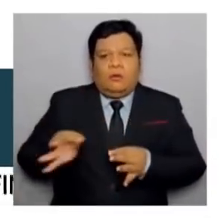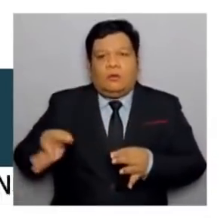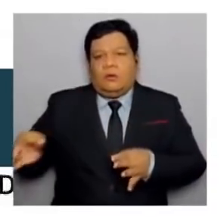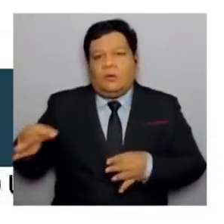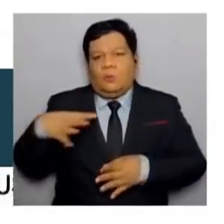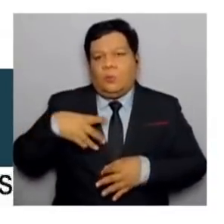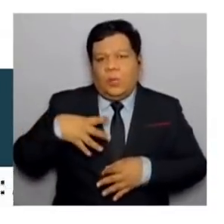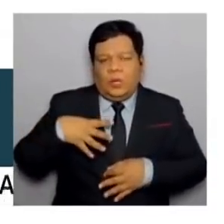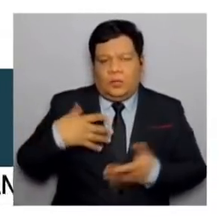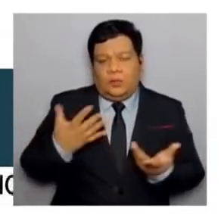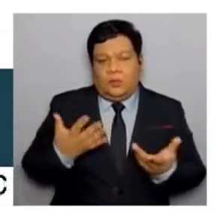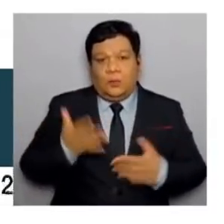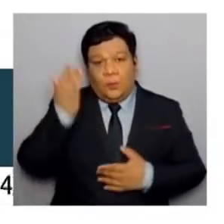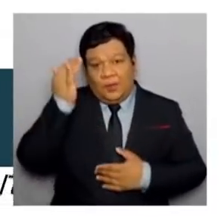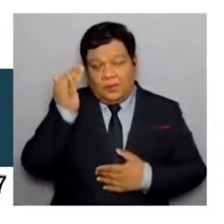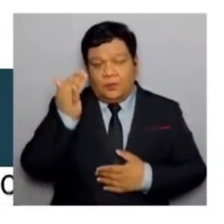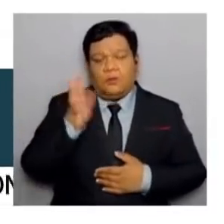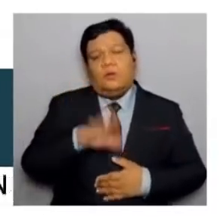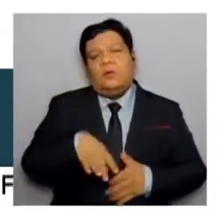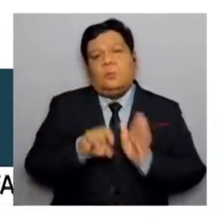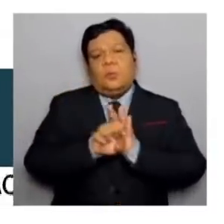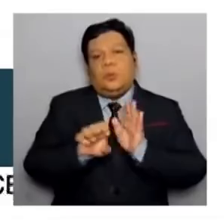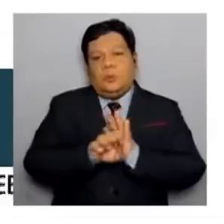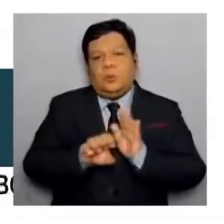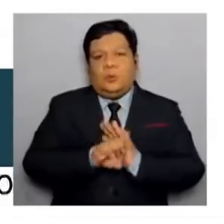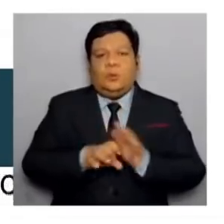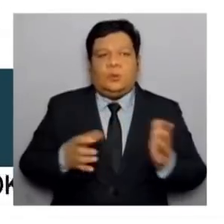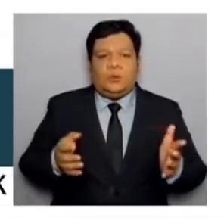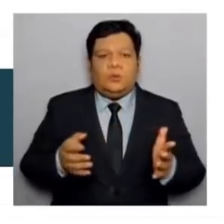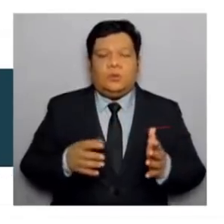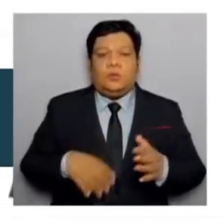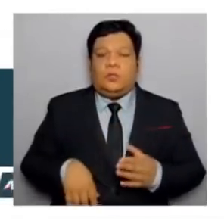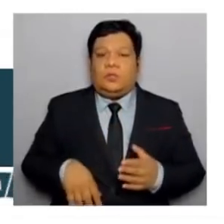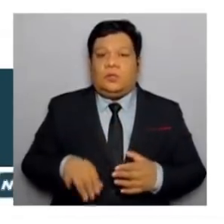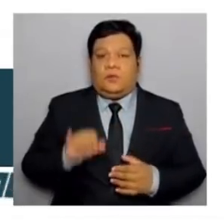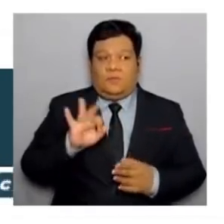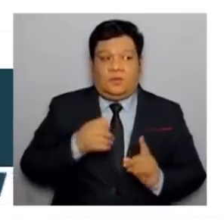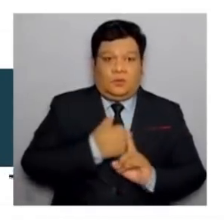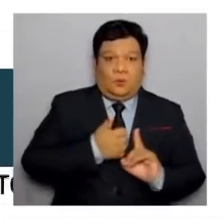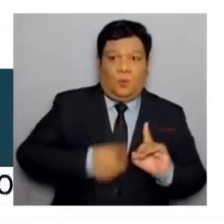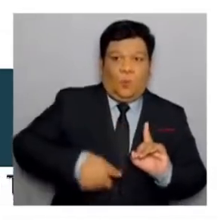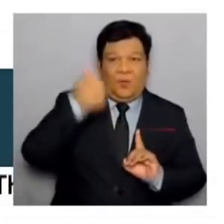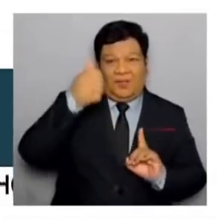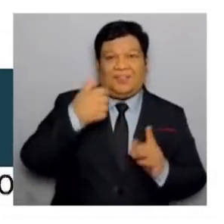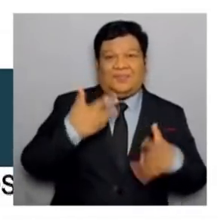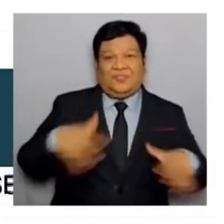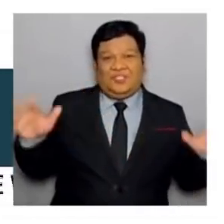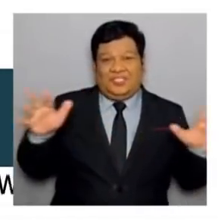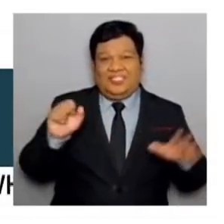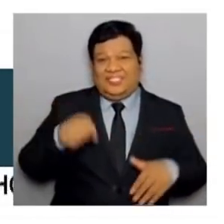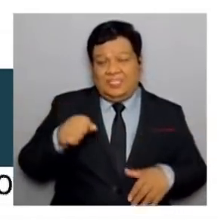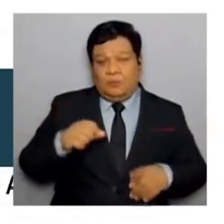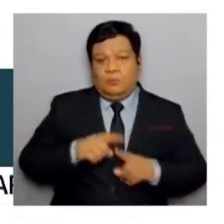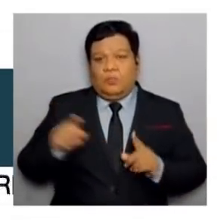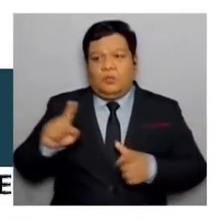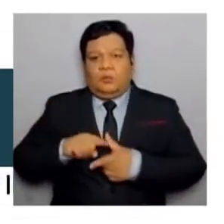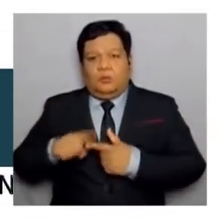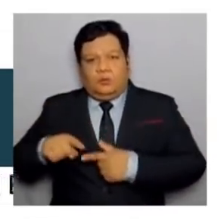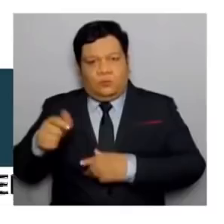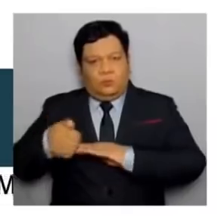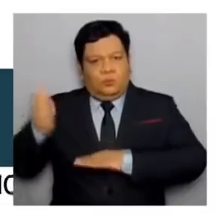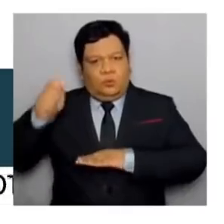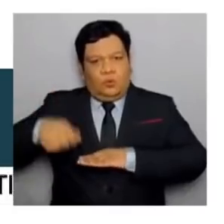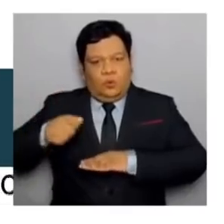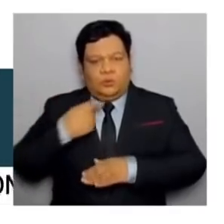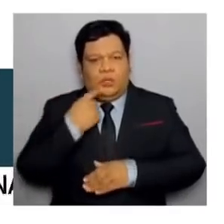nga, imagine the scenario where siya na yung nanalo sa eleksyon, pagkatapos biglang mag-rule ang Supreme Court